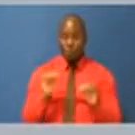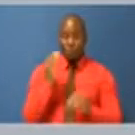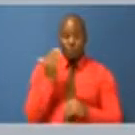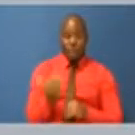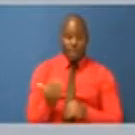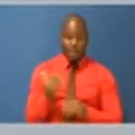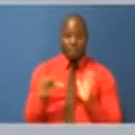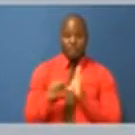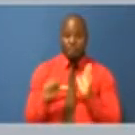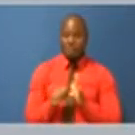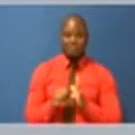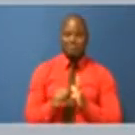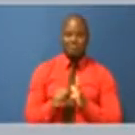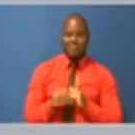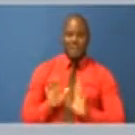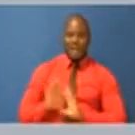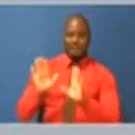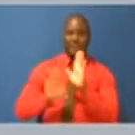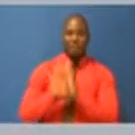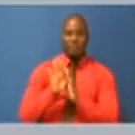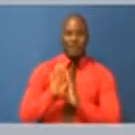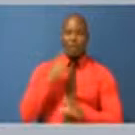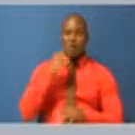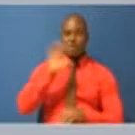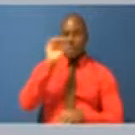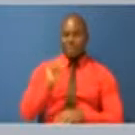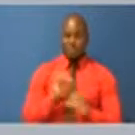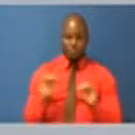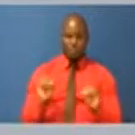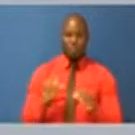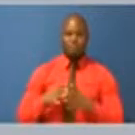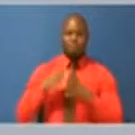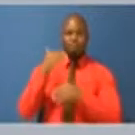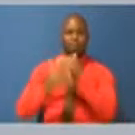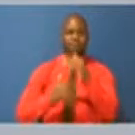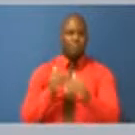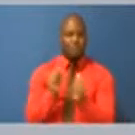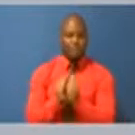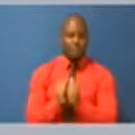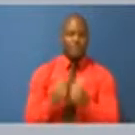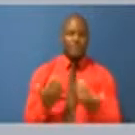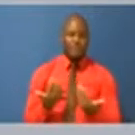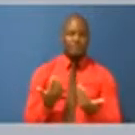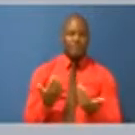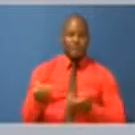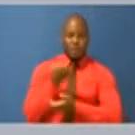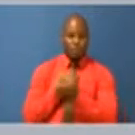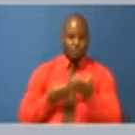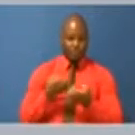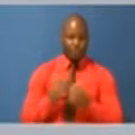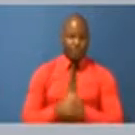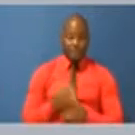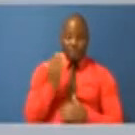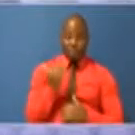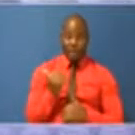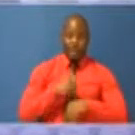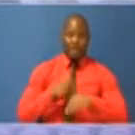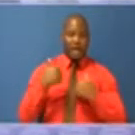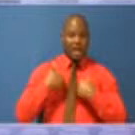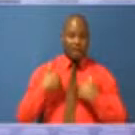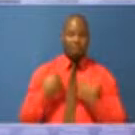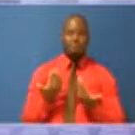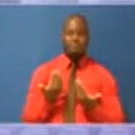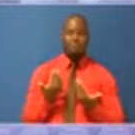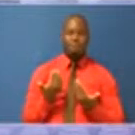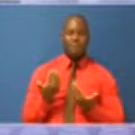but the problem is not really that they develop a hundred percent it goes all the way to the to the economy because when we don't have an